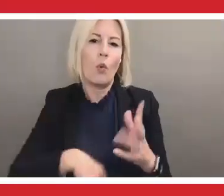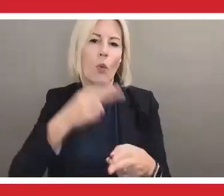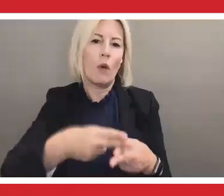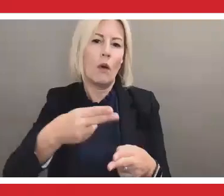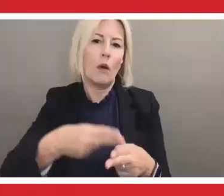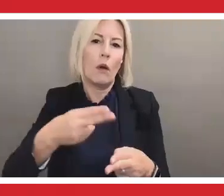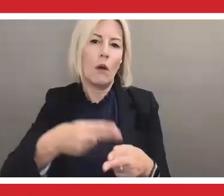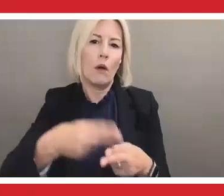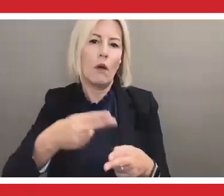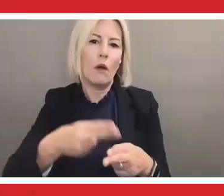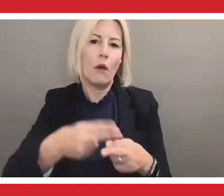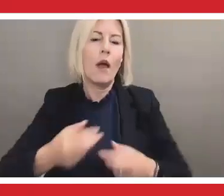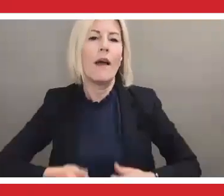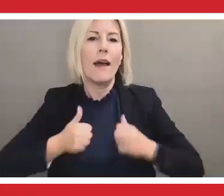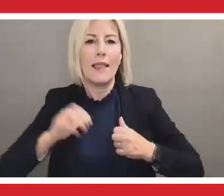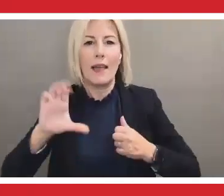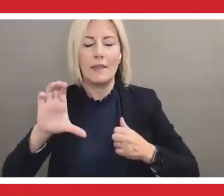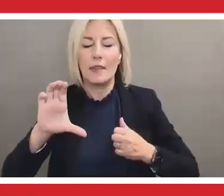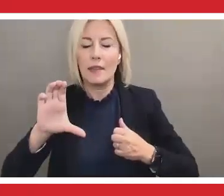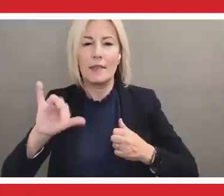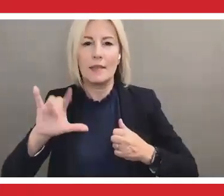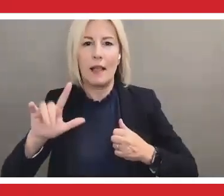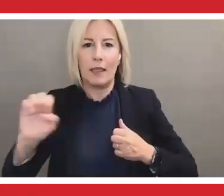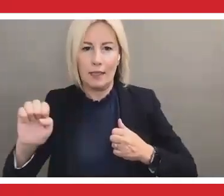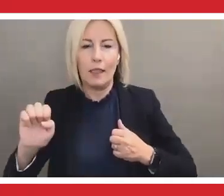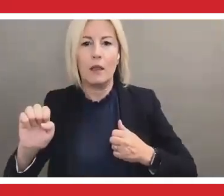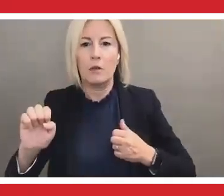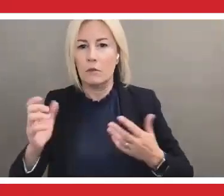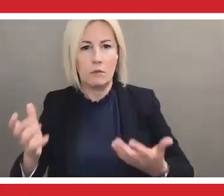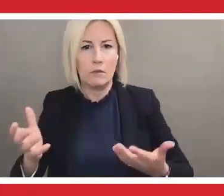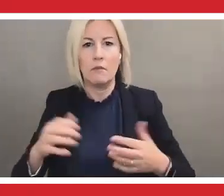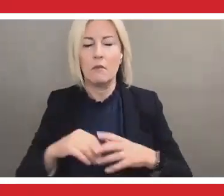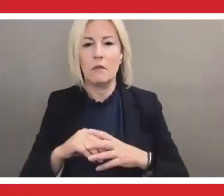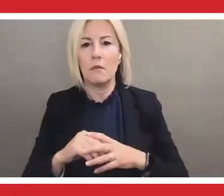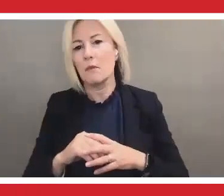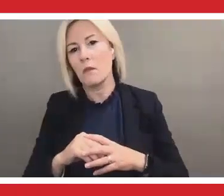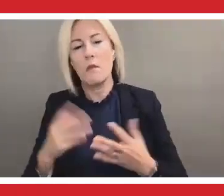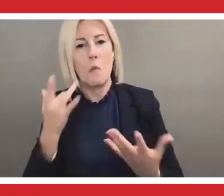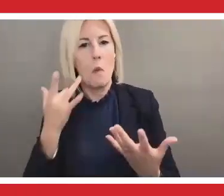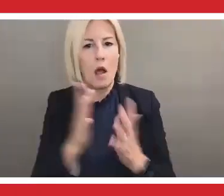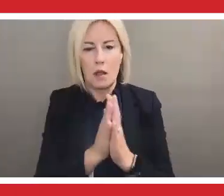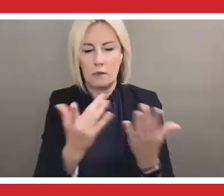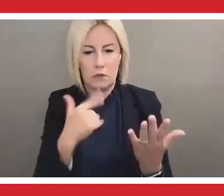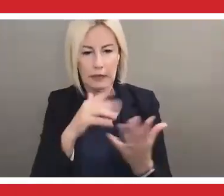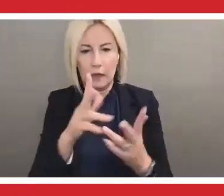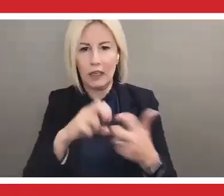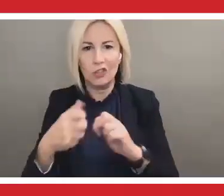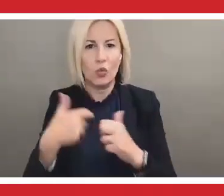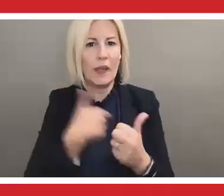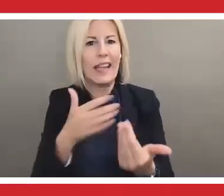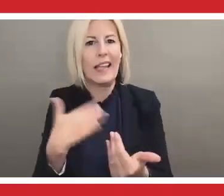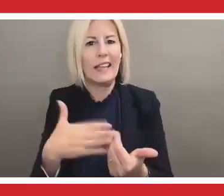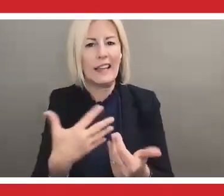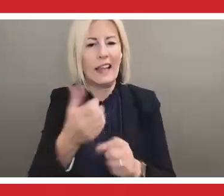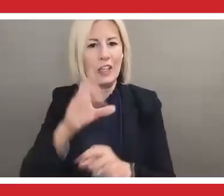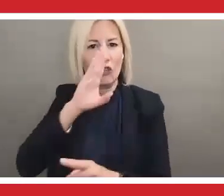life cycle. So why we have to ask citizen issues that we can easily get directly from the